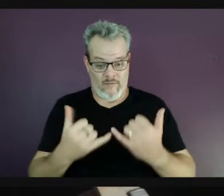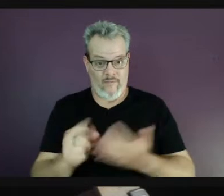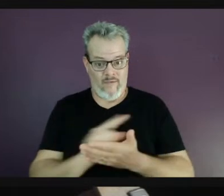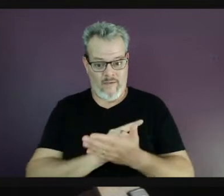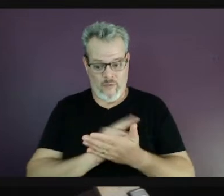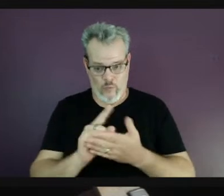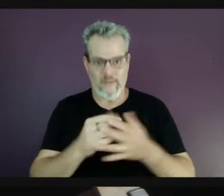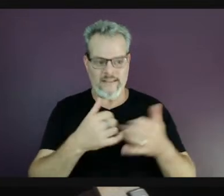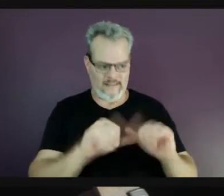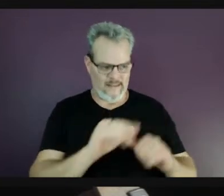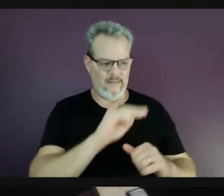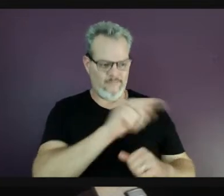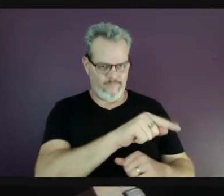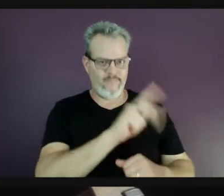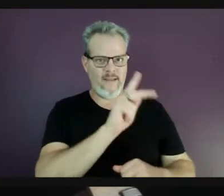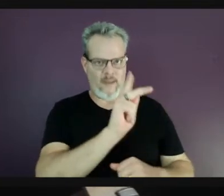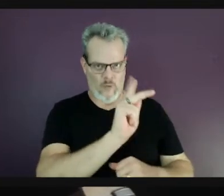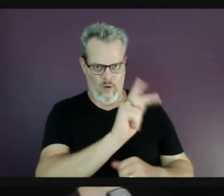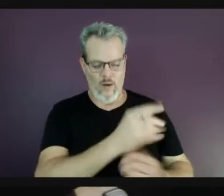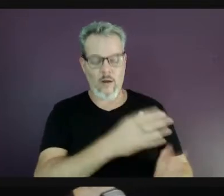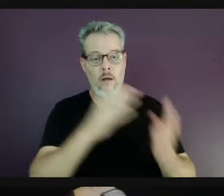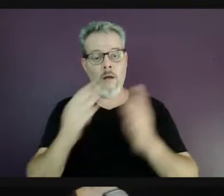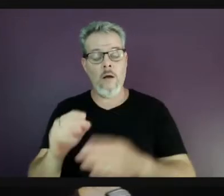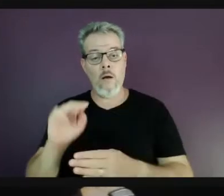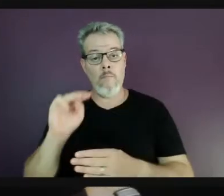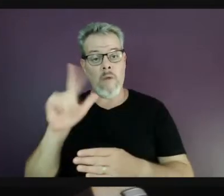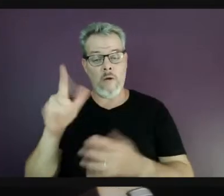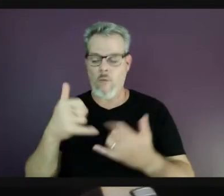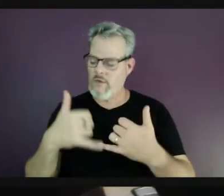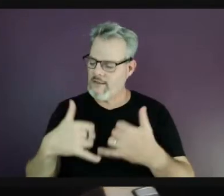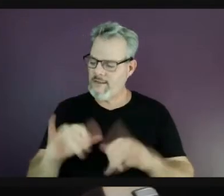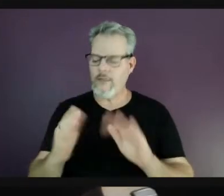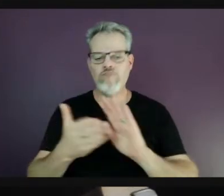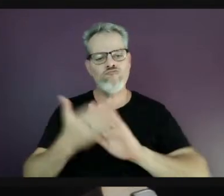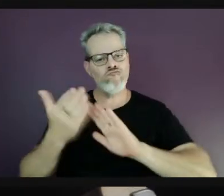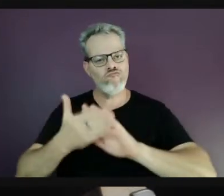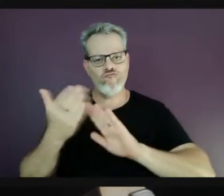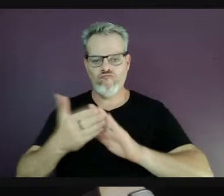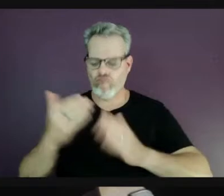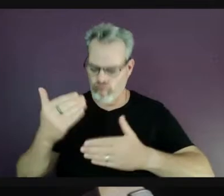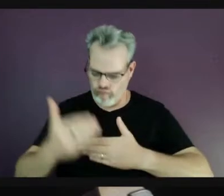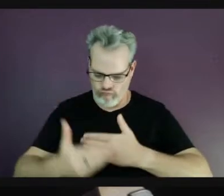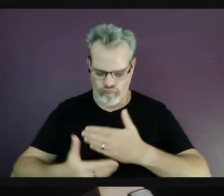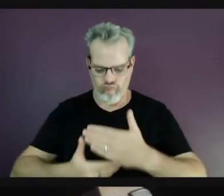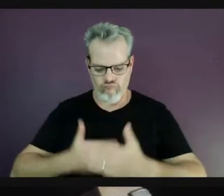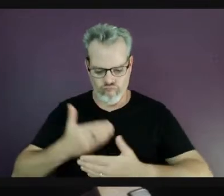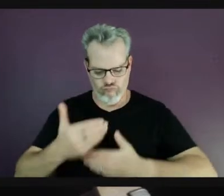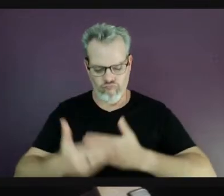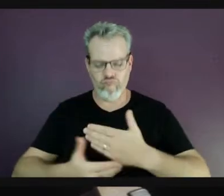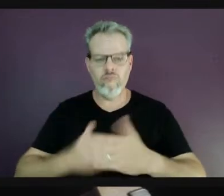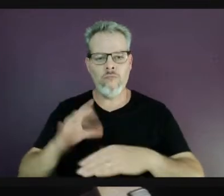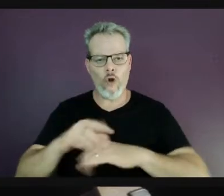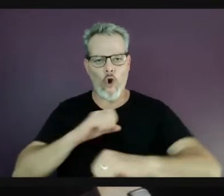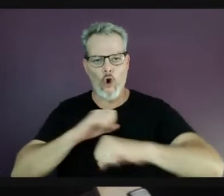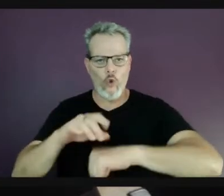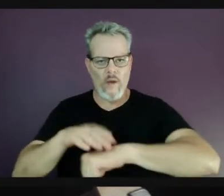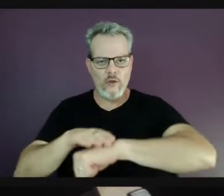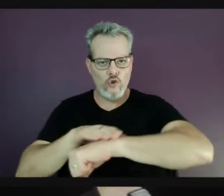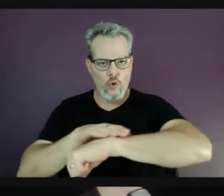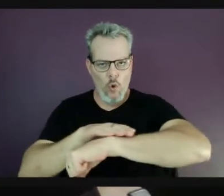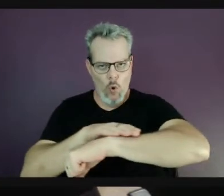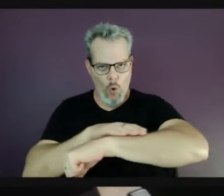still doing its normal thing. Deep earthquakes still ongoing at a slow rate. Otherwise, everything is as